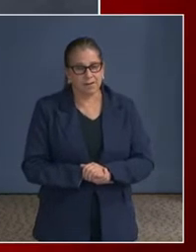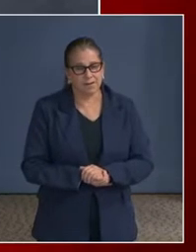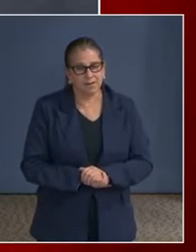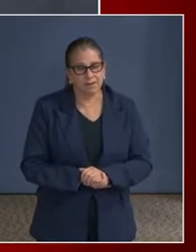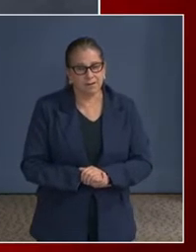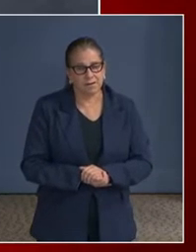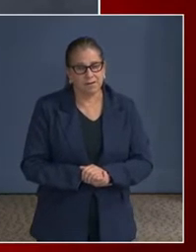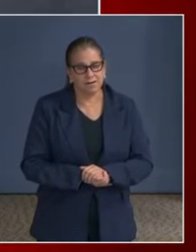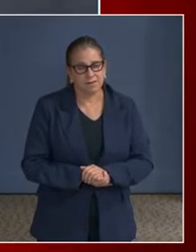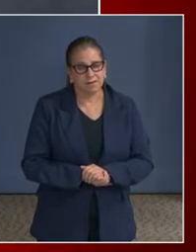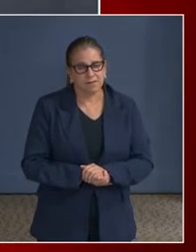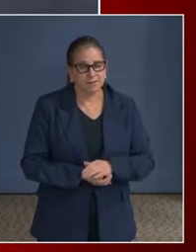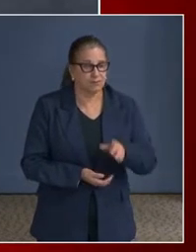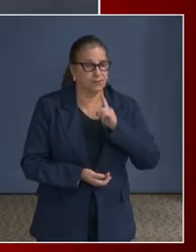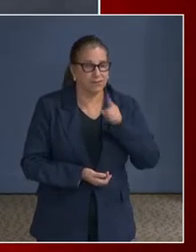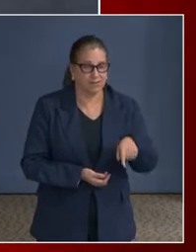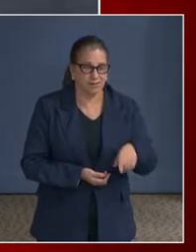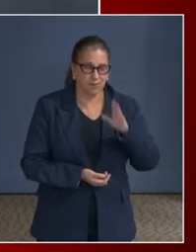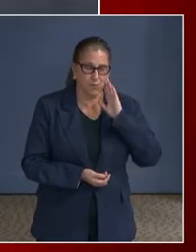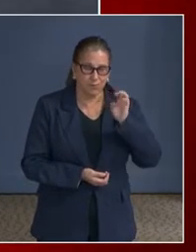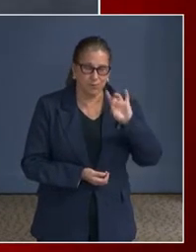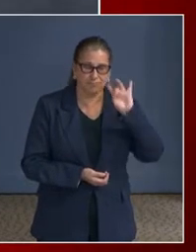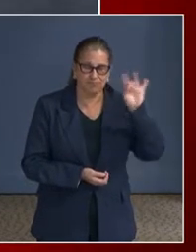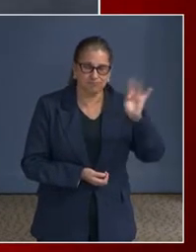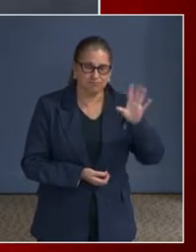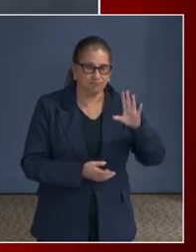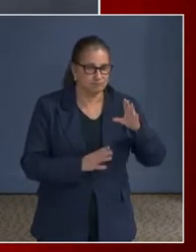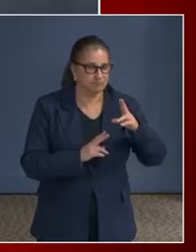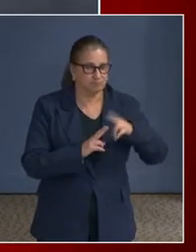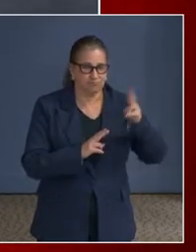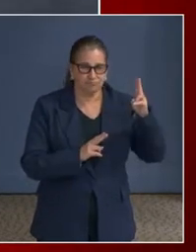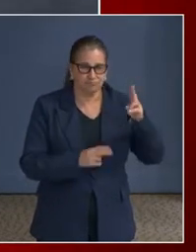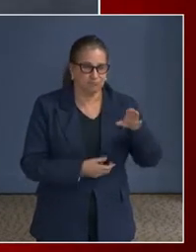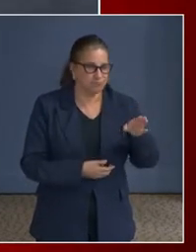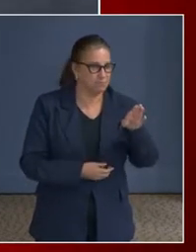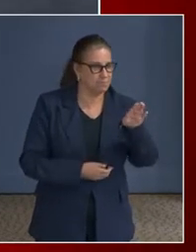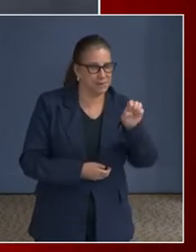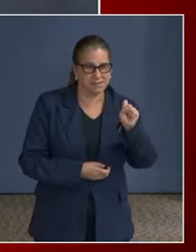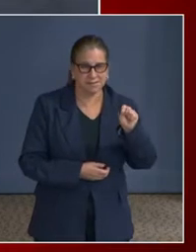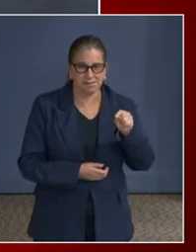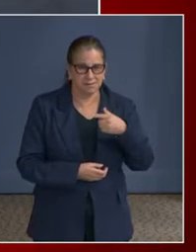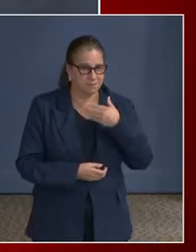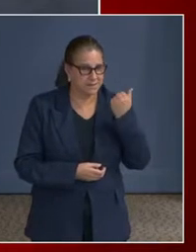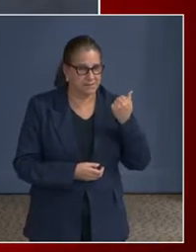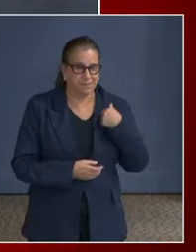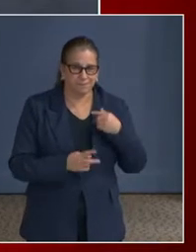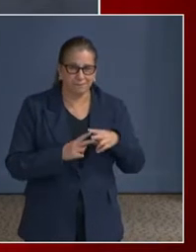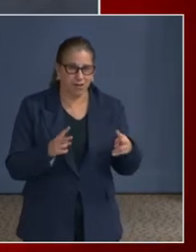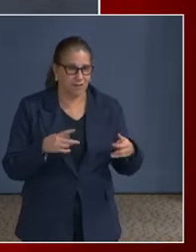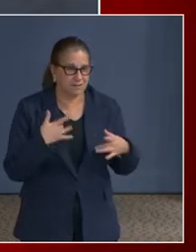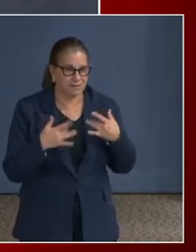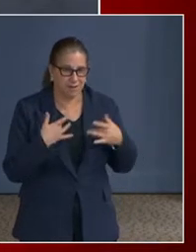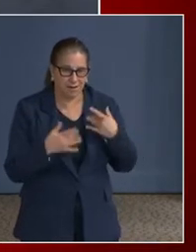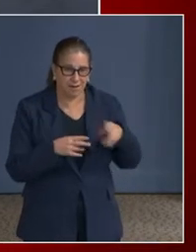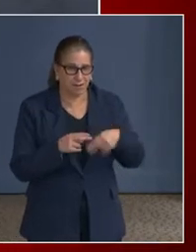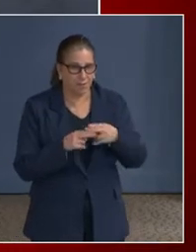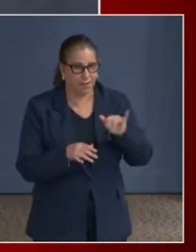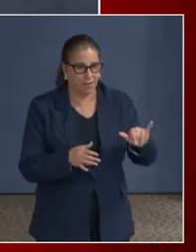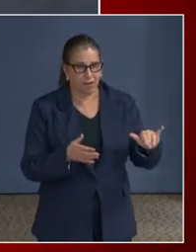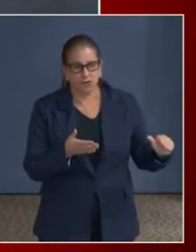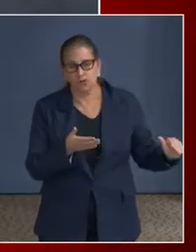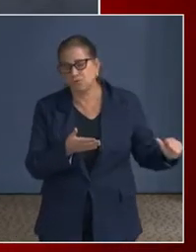of their residence reporting out. And so we're excited to have that new production